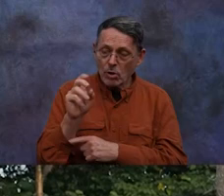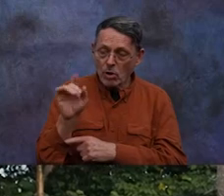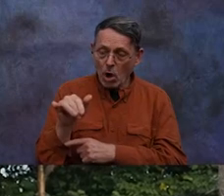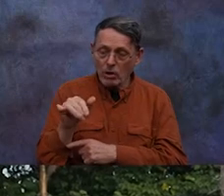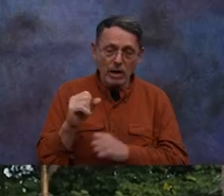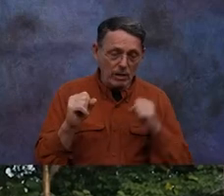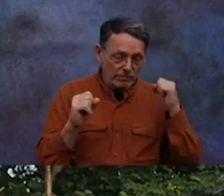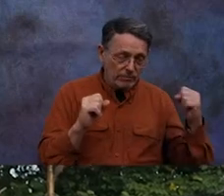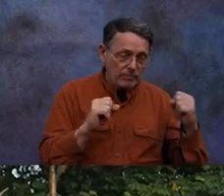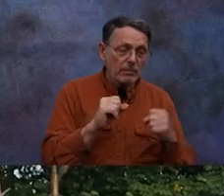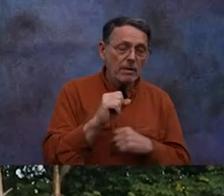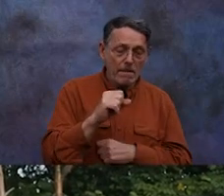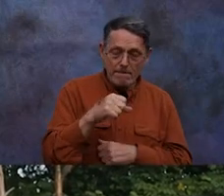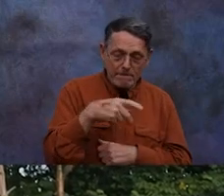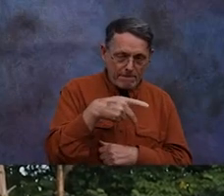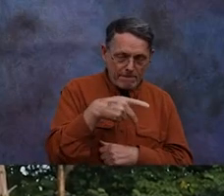April Cody,